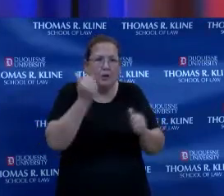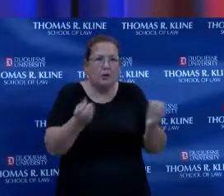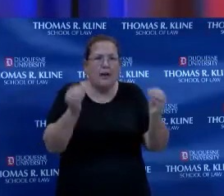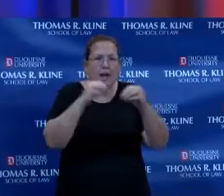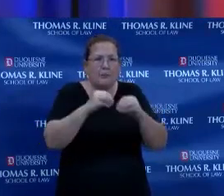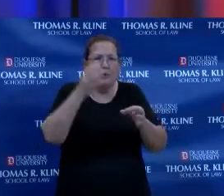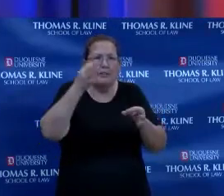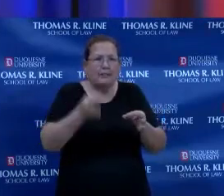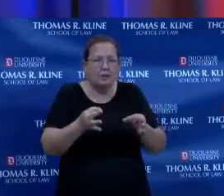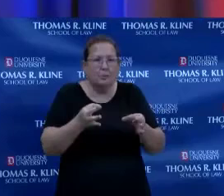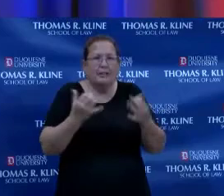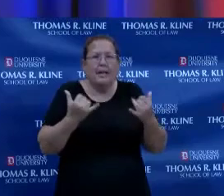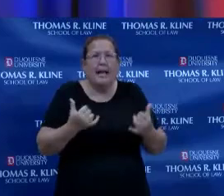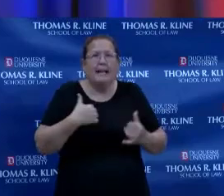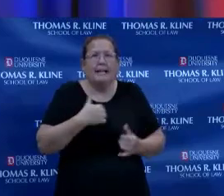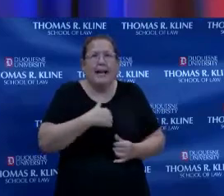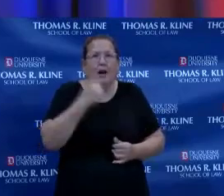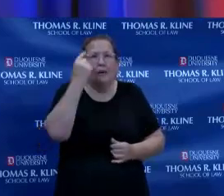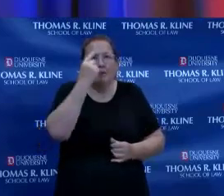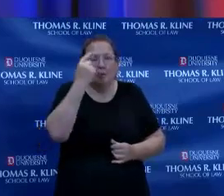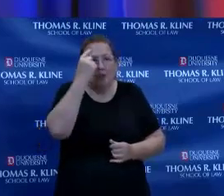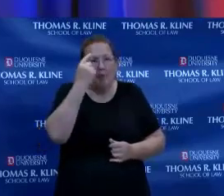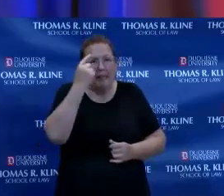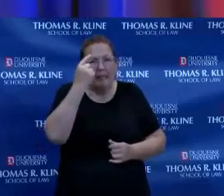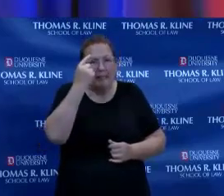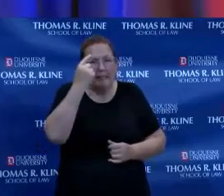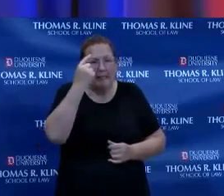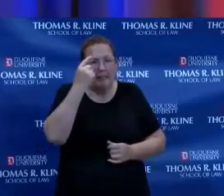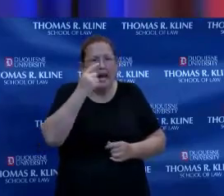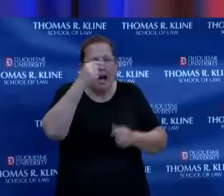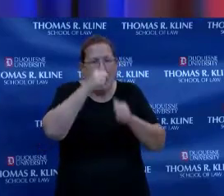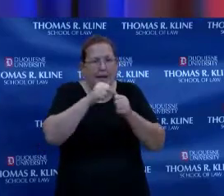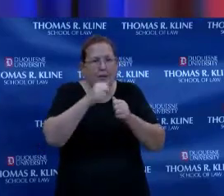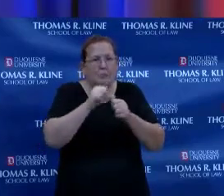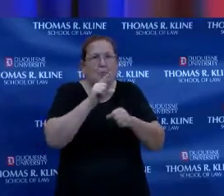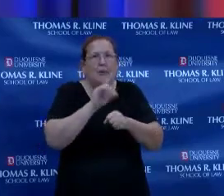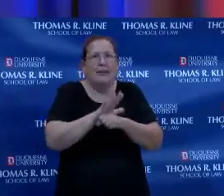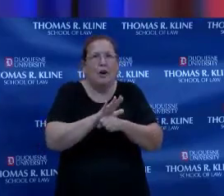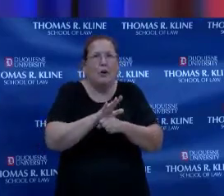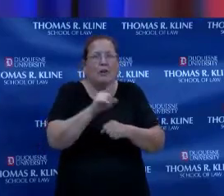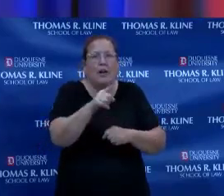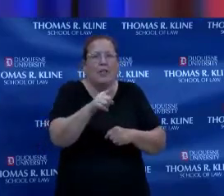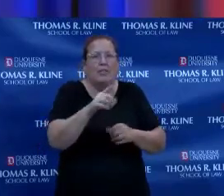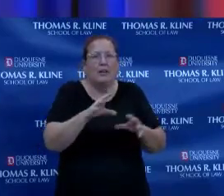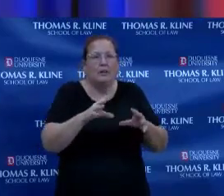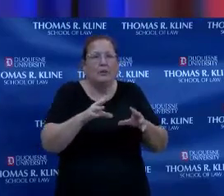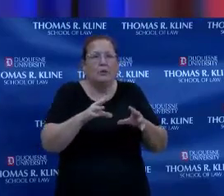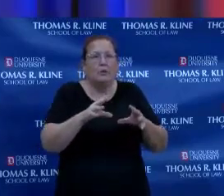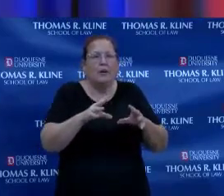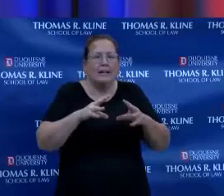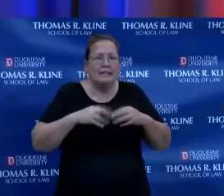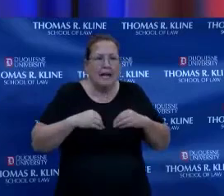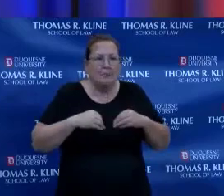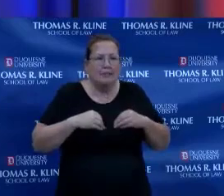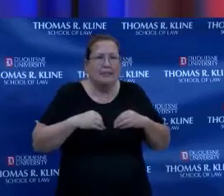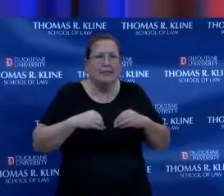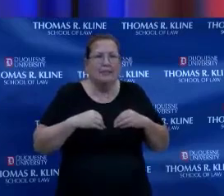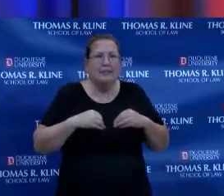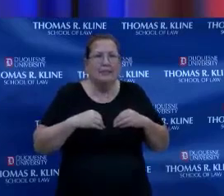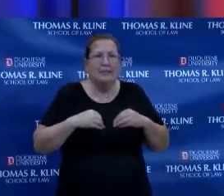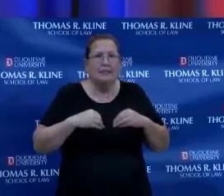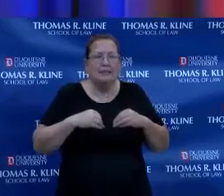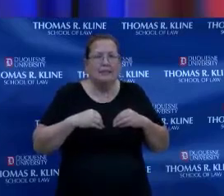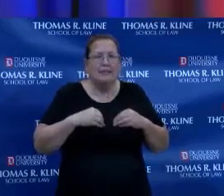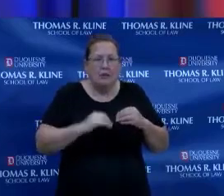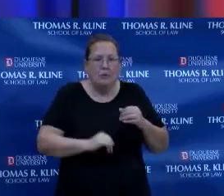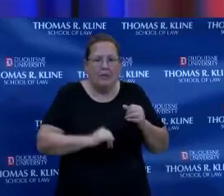I was thinking back to our orientation together, I recalled the oath that you took that spoke to four core values. Value number one,